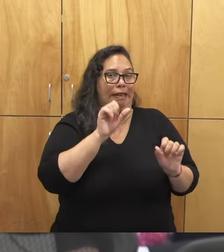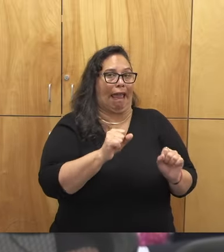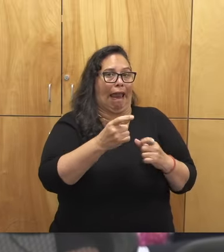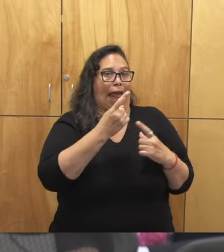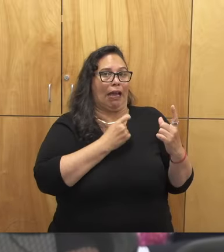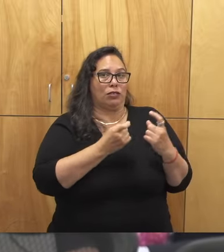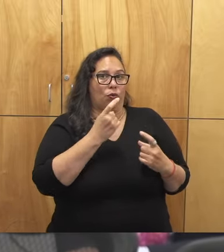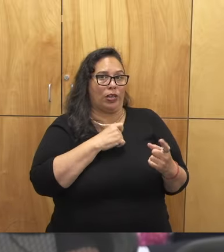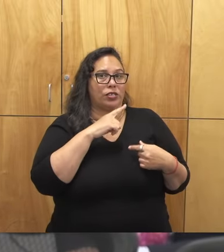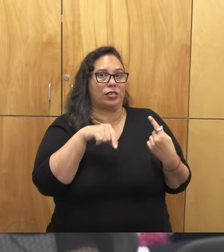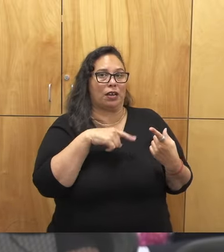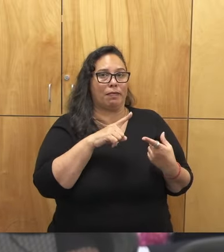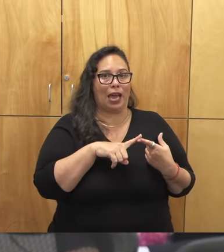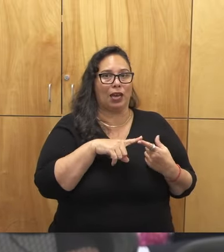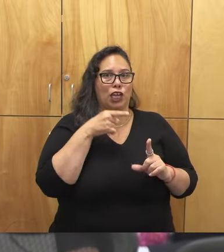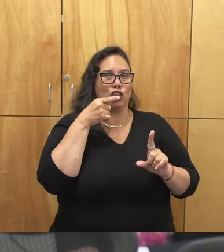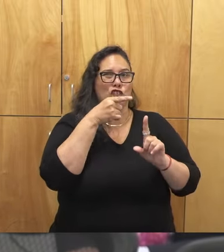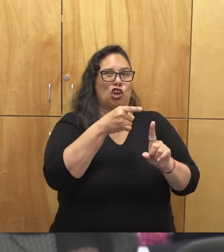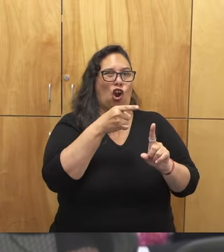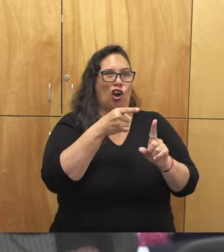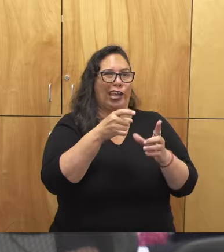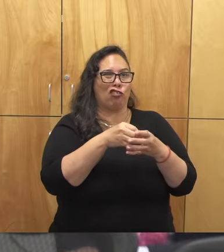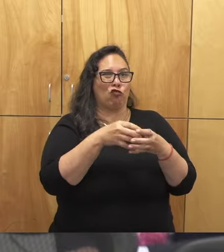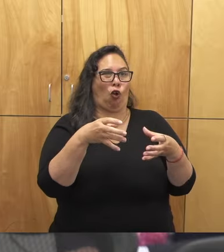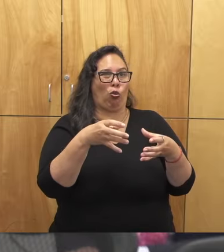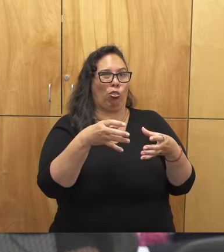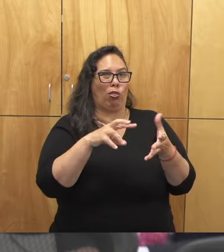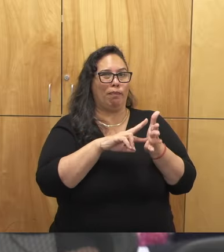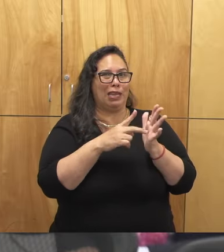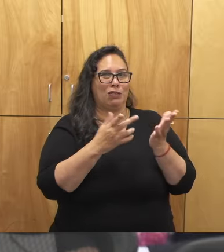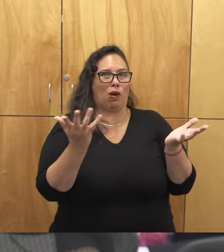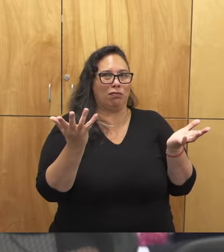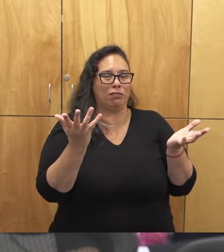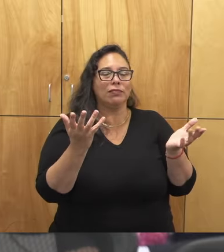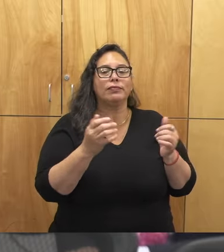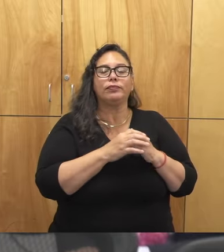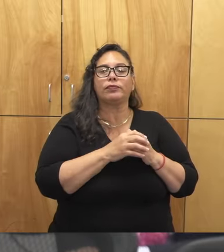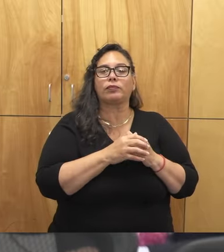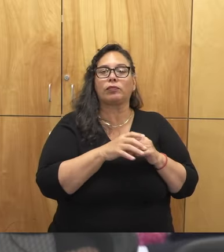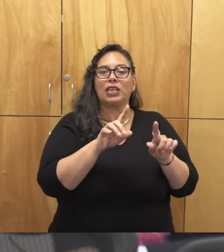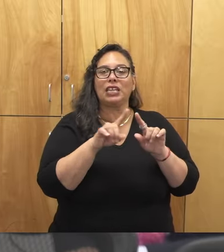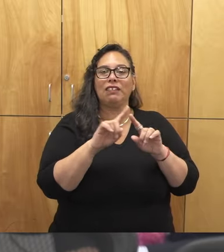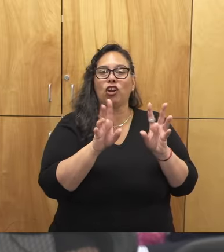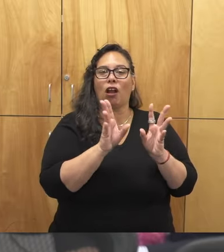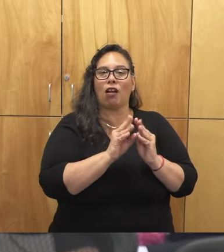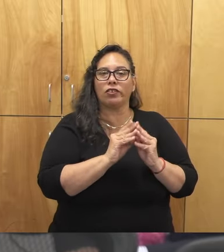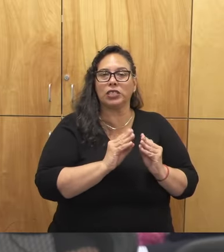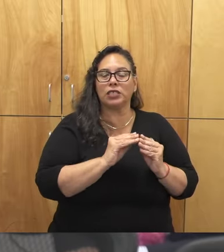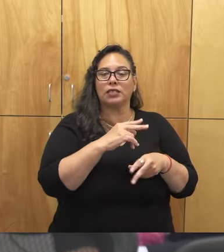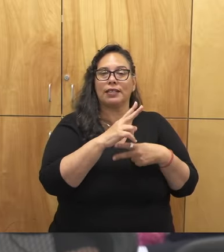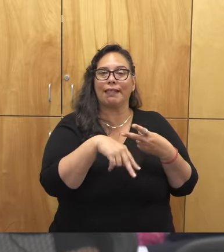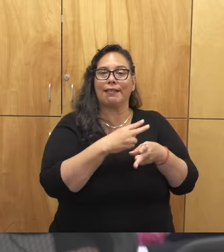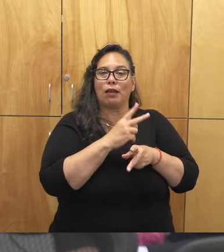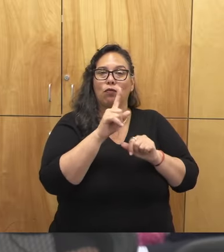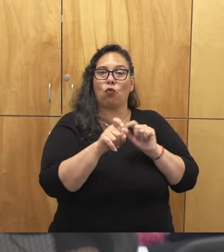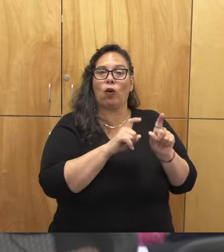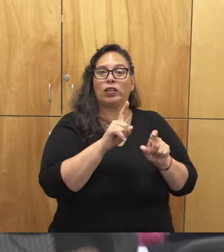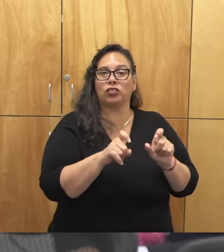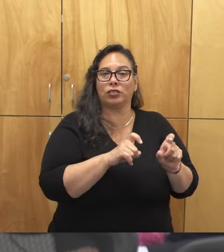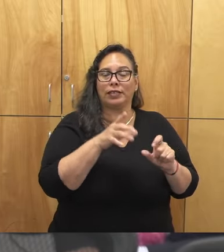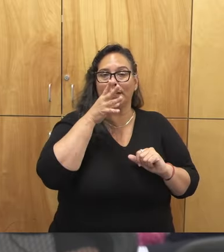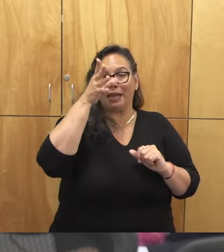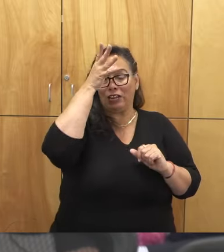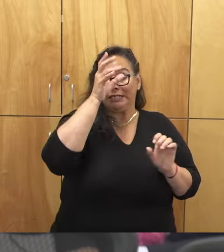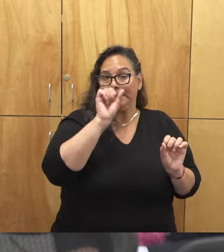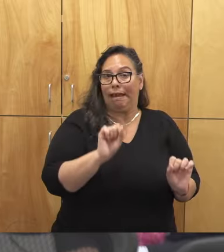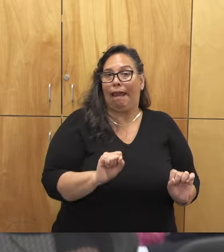questions regarding, like, what does target growth mean? And when we have different conferences, like the type of questions that parents